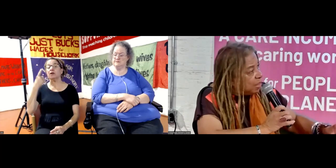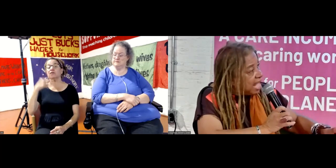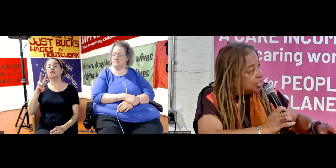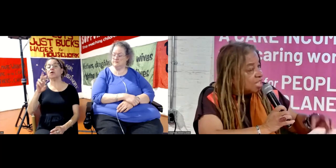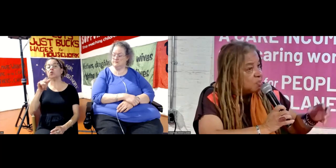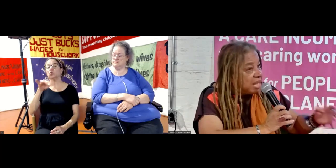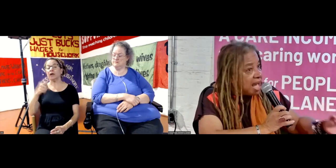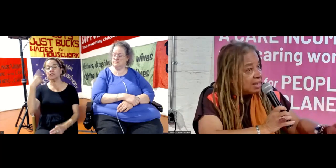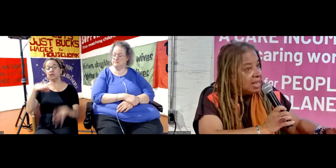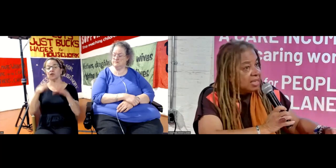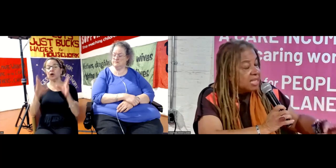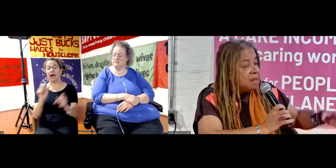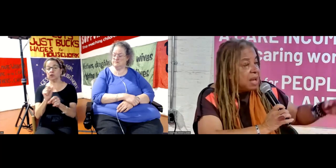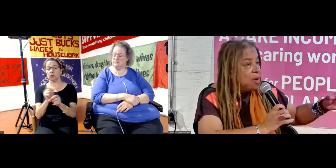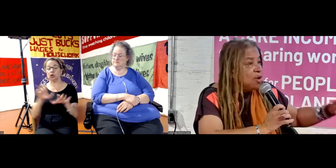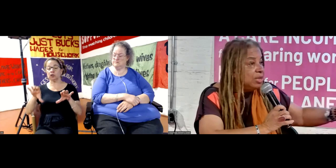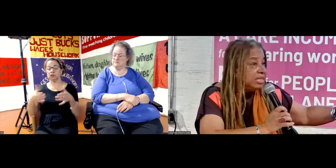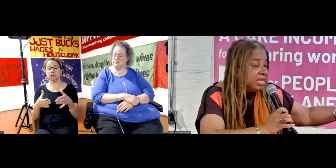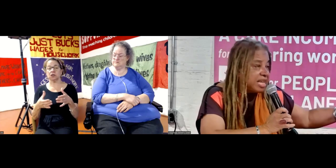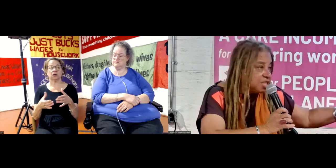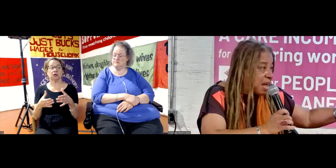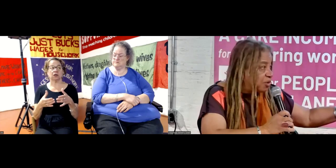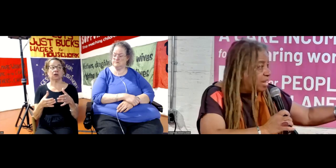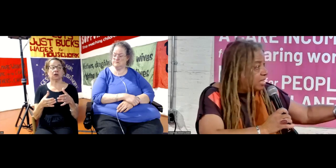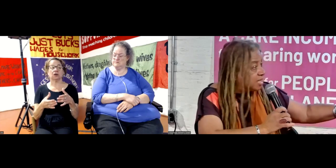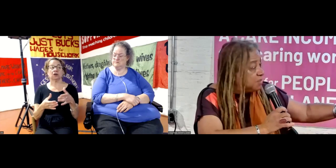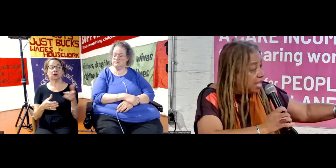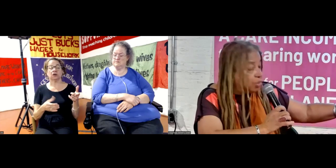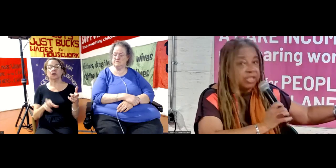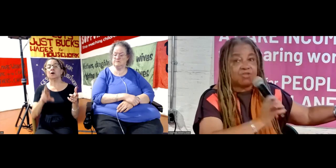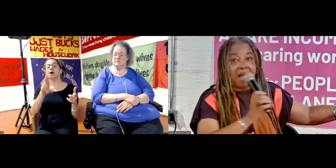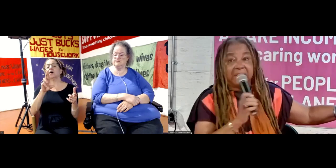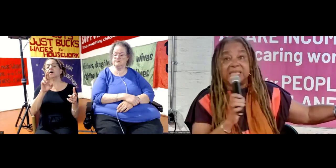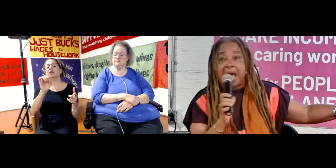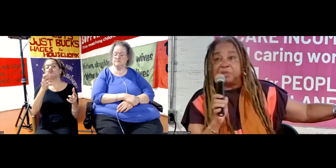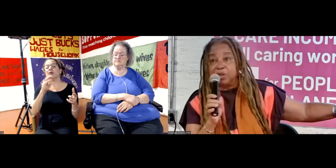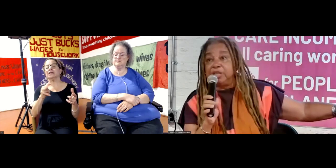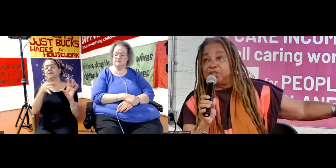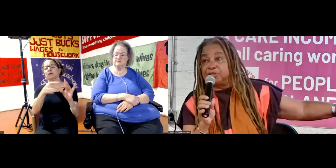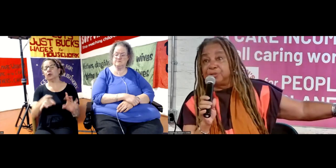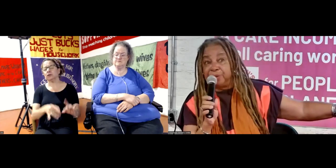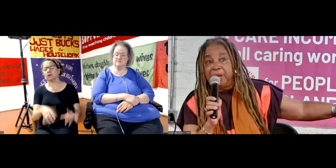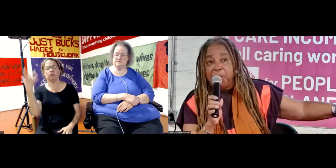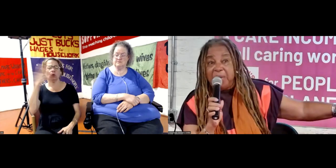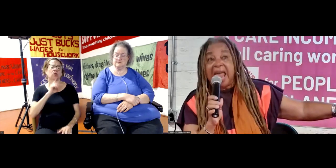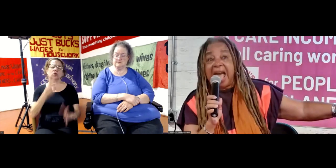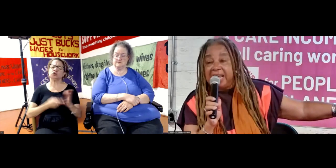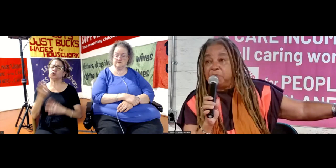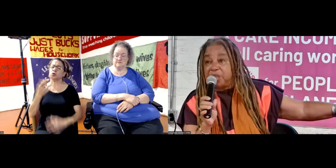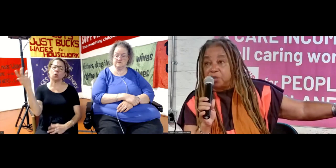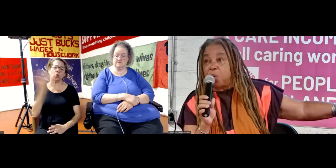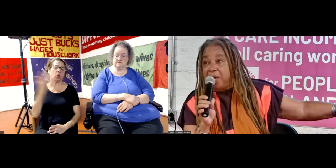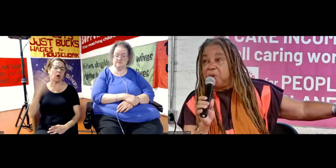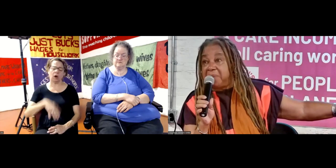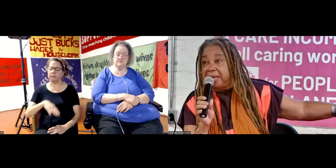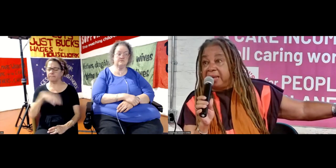new. We had just begun. Selma, I won't go into the details about the racism that you described, but it's absolutely true. We had had it